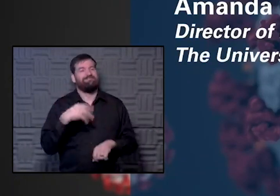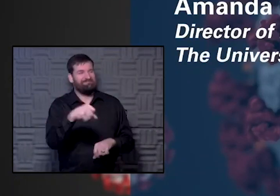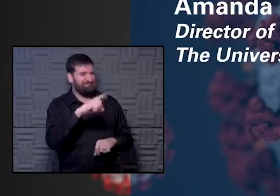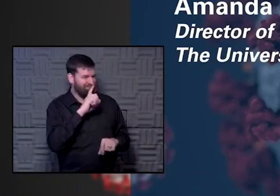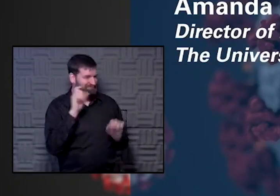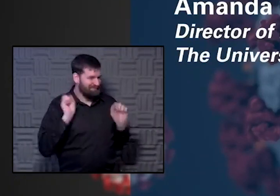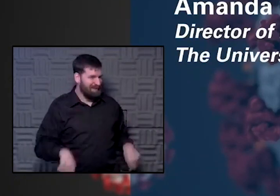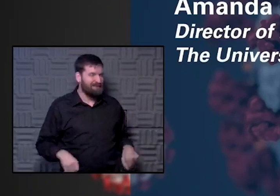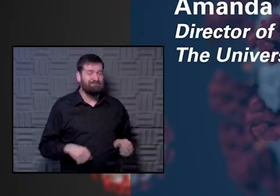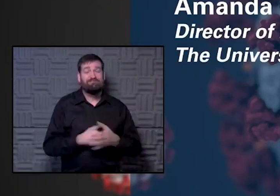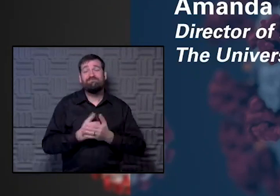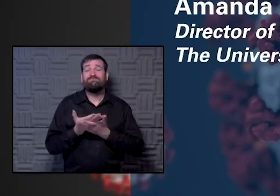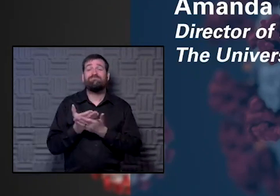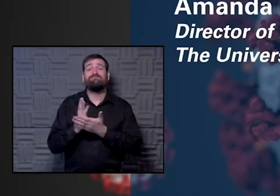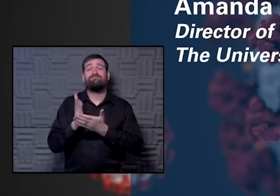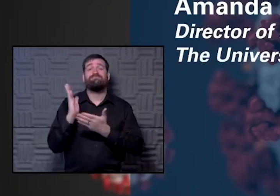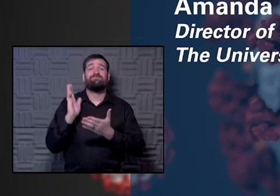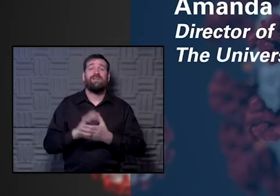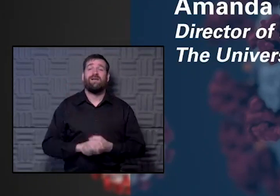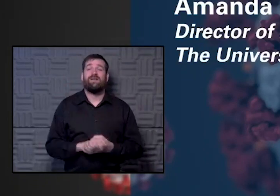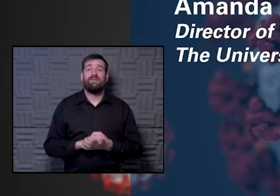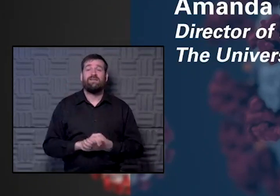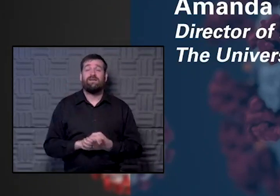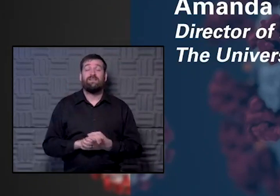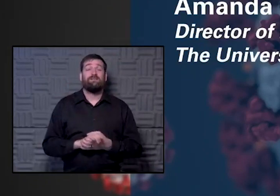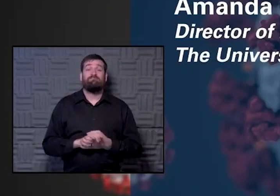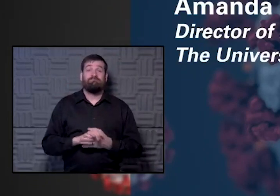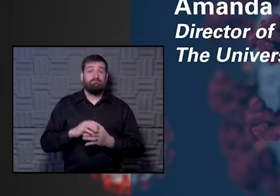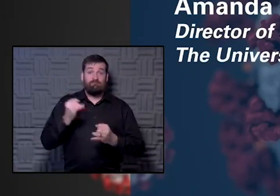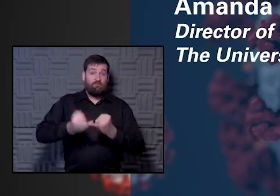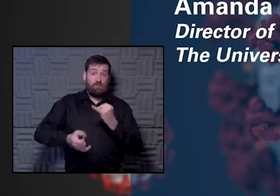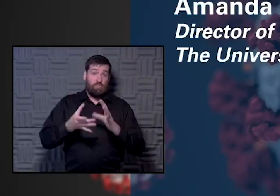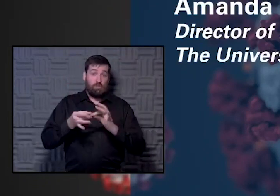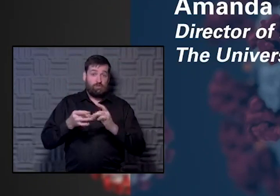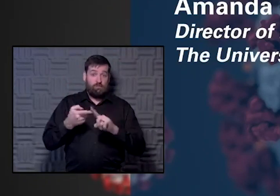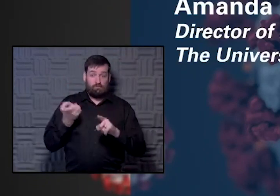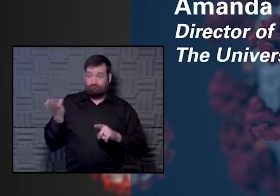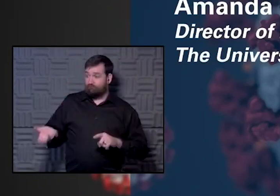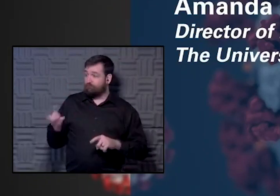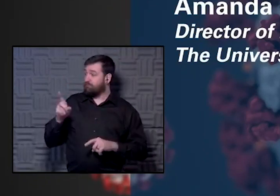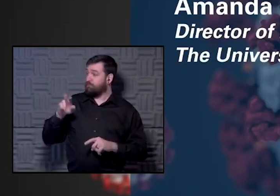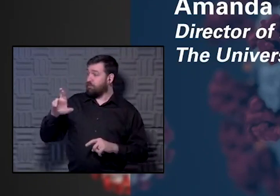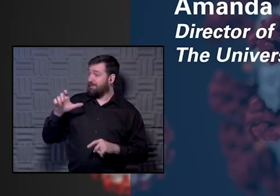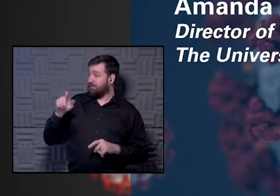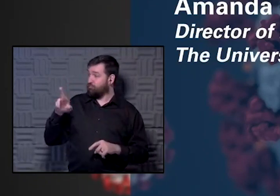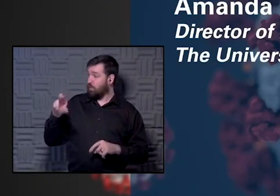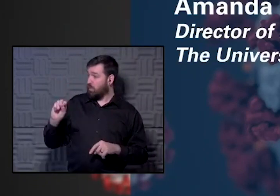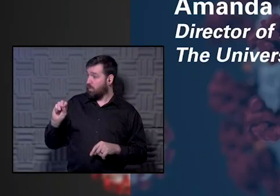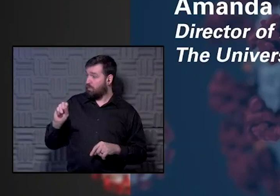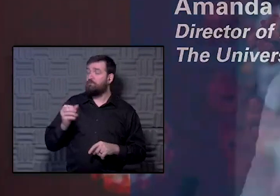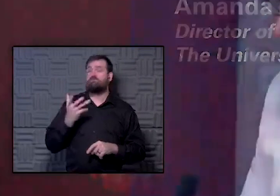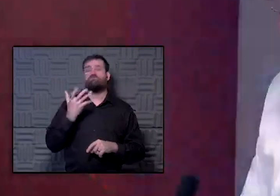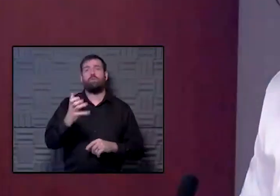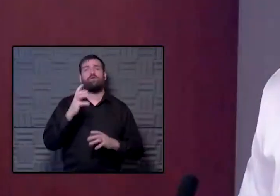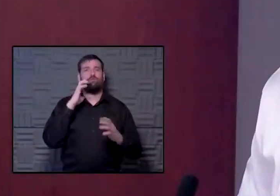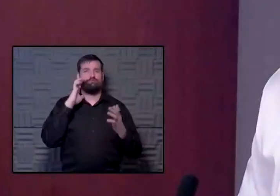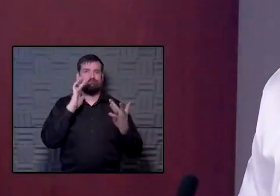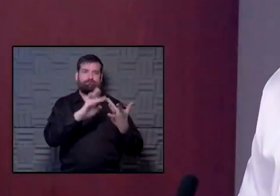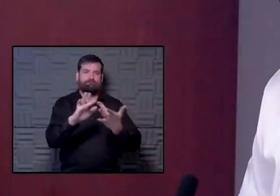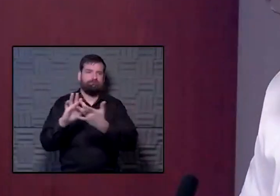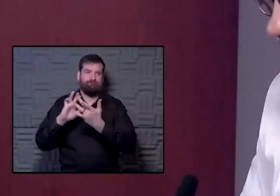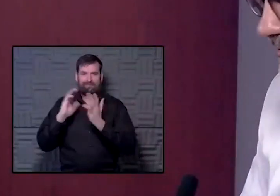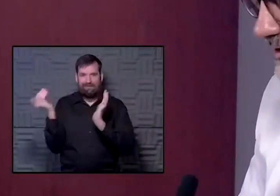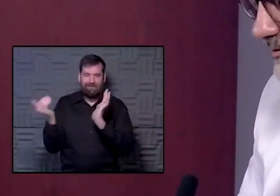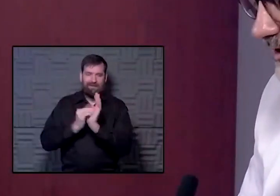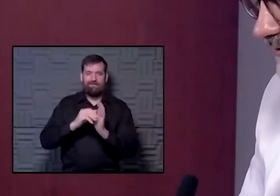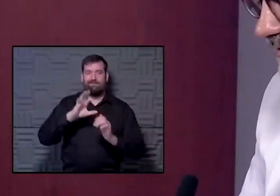can. All right. And let's have final thoughts today from our guest, Dr. Castro. Well, I just want to reach out there again, give you